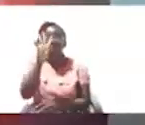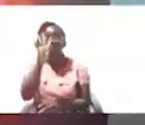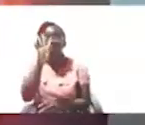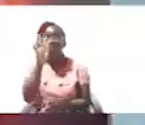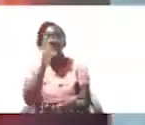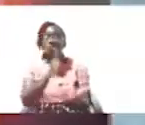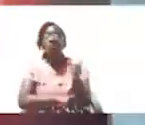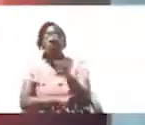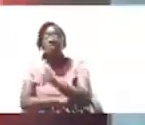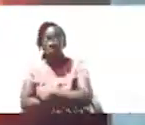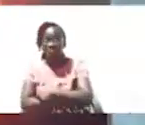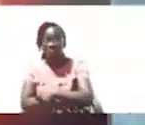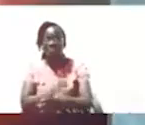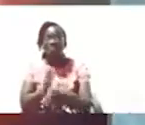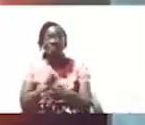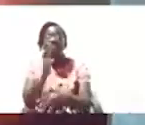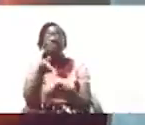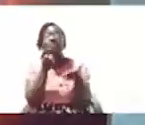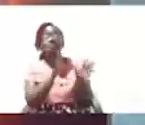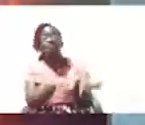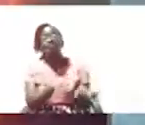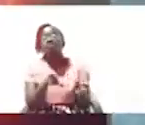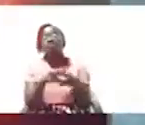4 days. Listen.